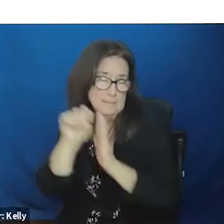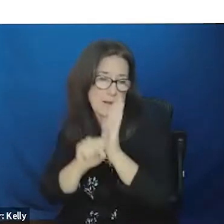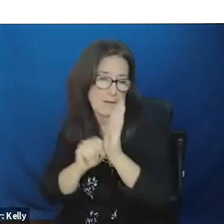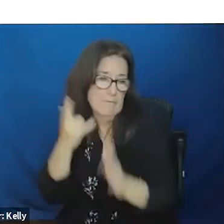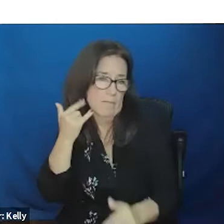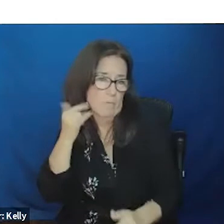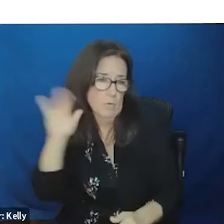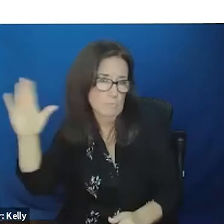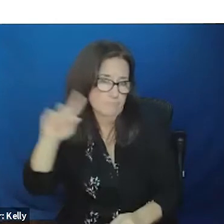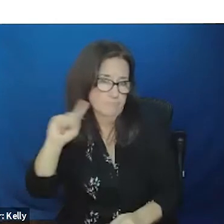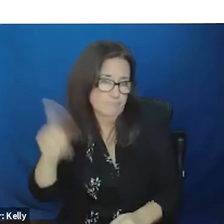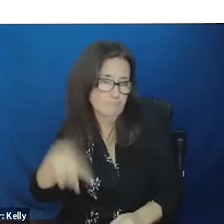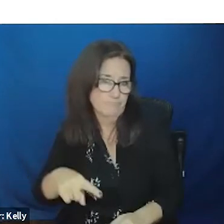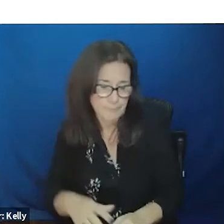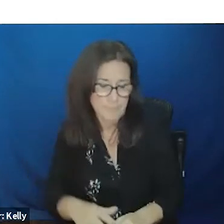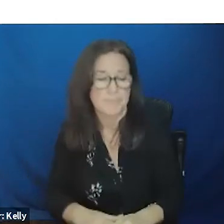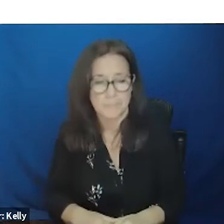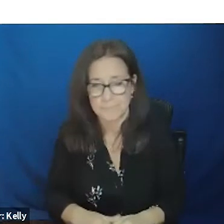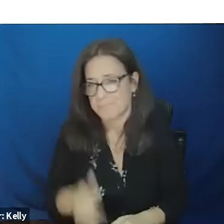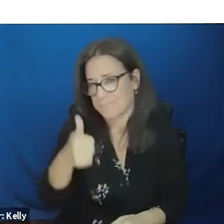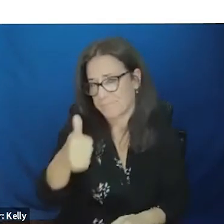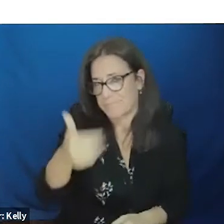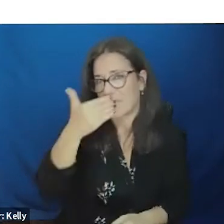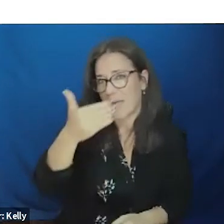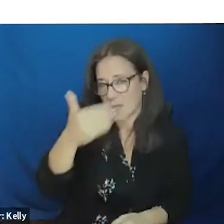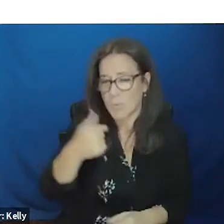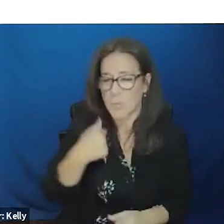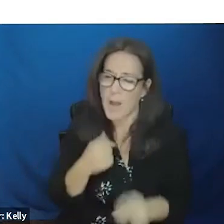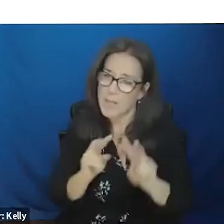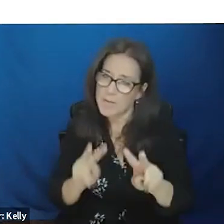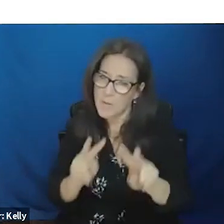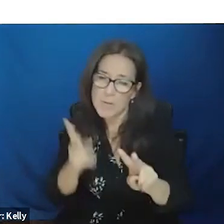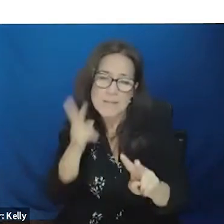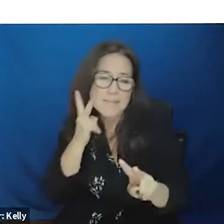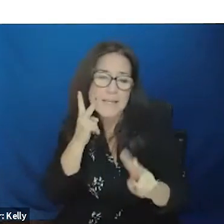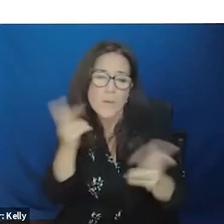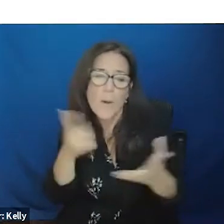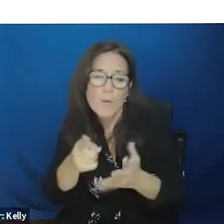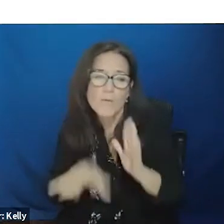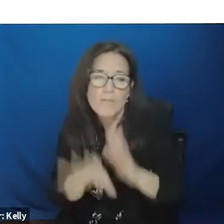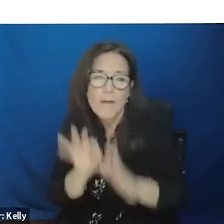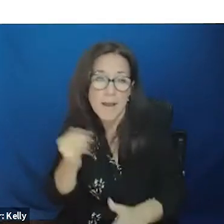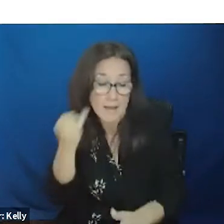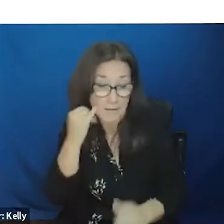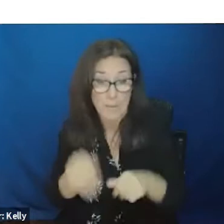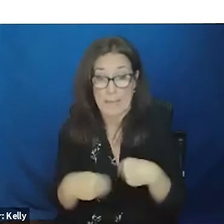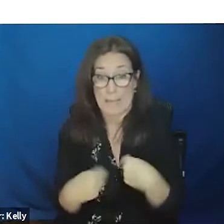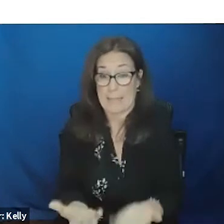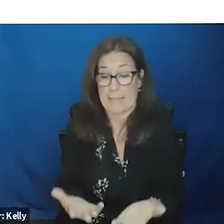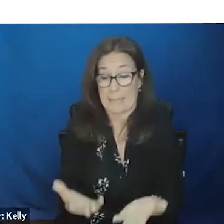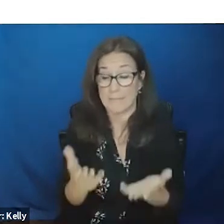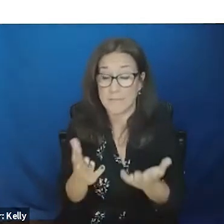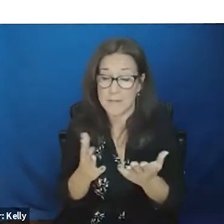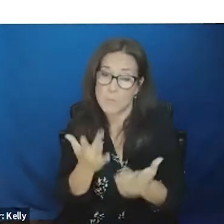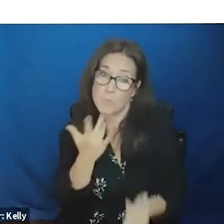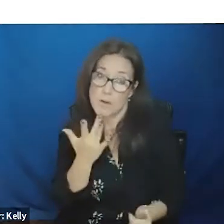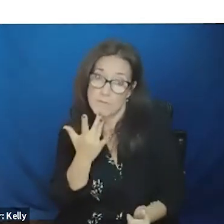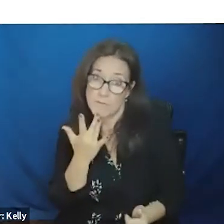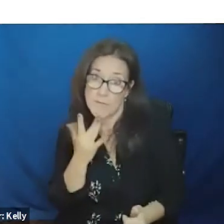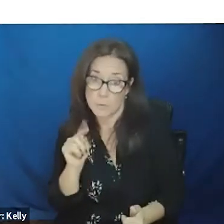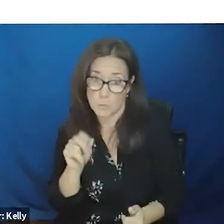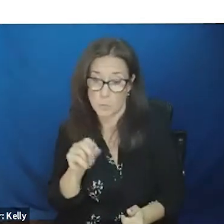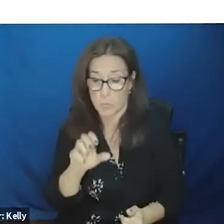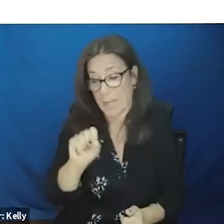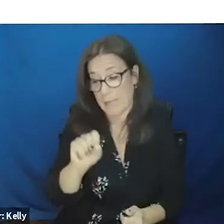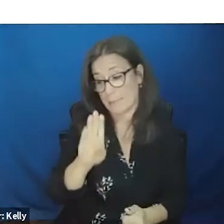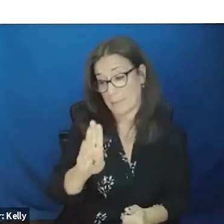Great. Thank you. And I look forward to hearing what you find if we're able to give preference to SB Unified employees that meet that